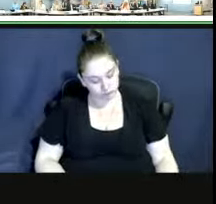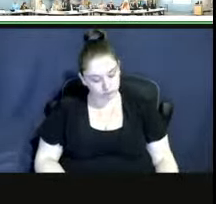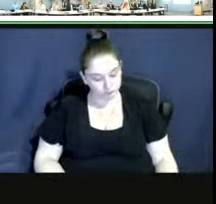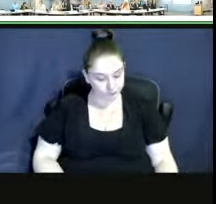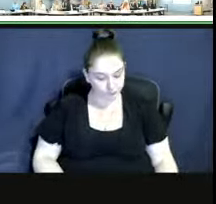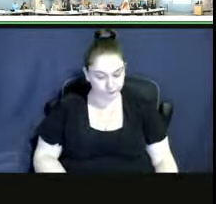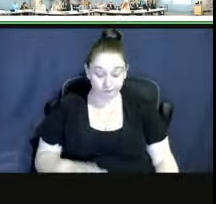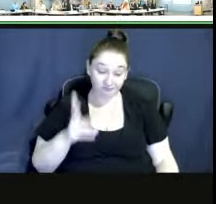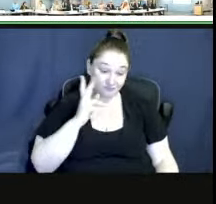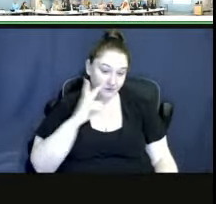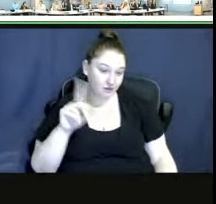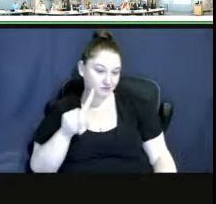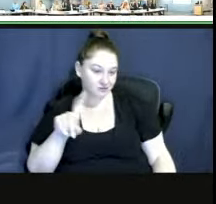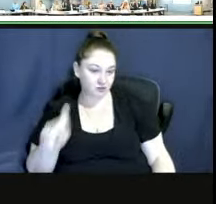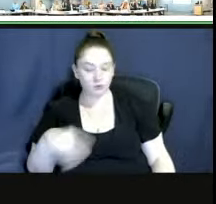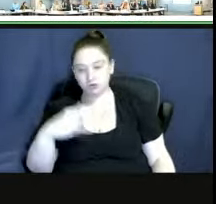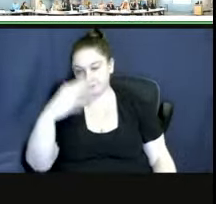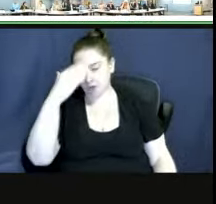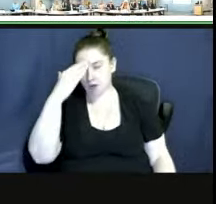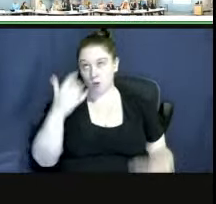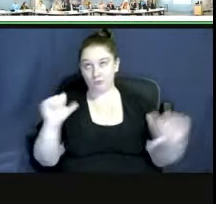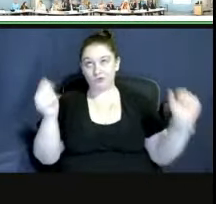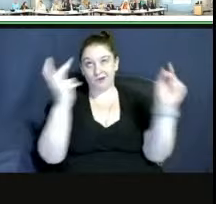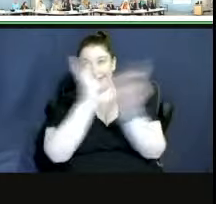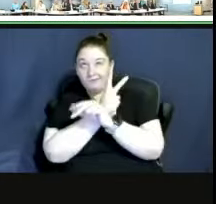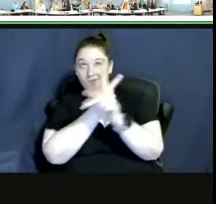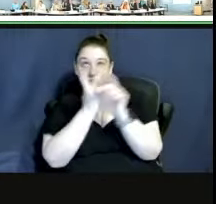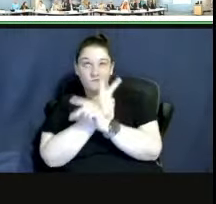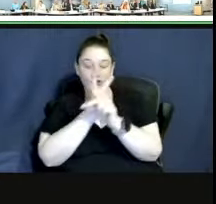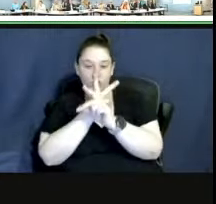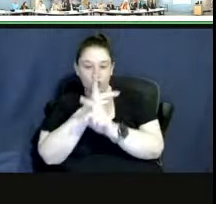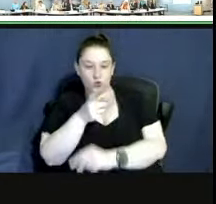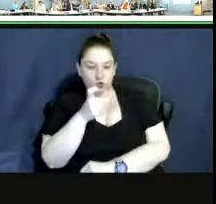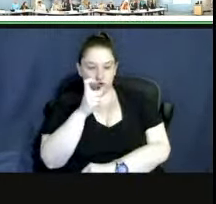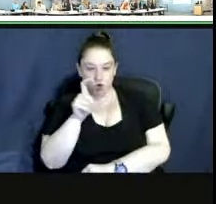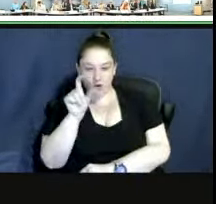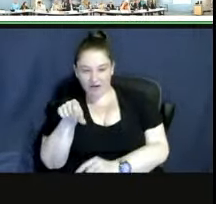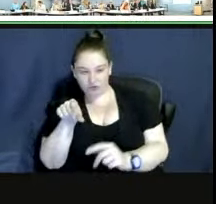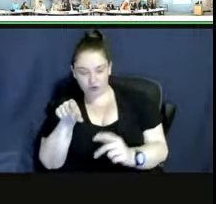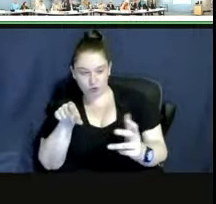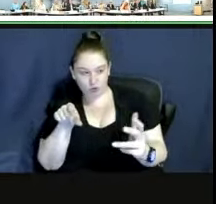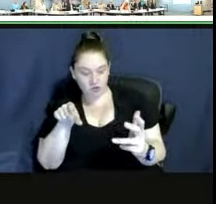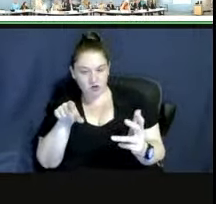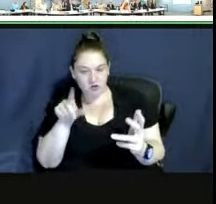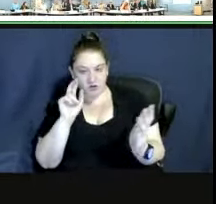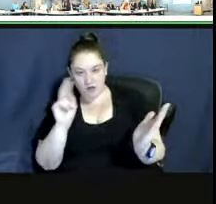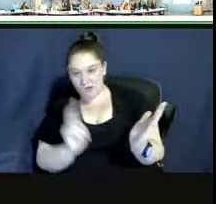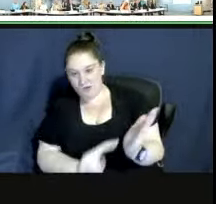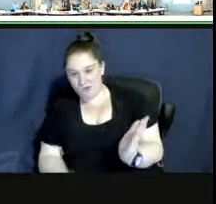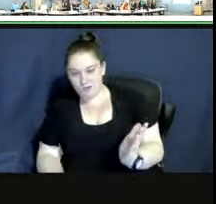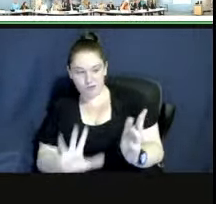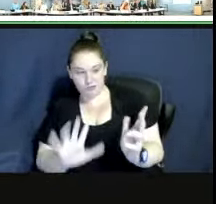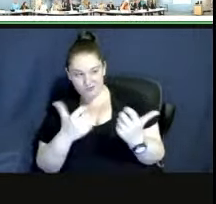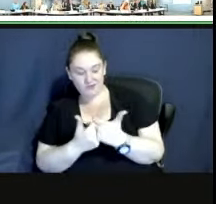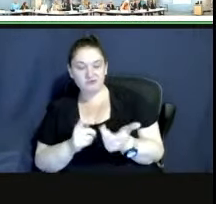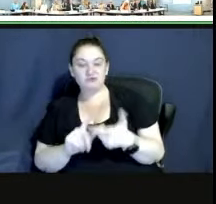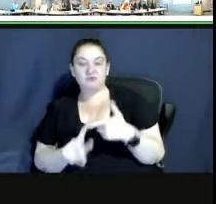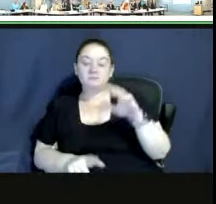I see a question. I know, I'm trying to formulate it. So I'm trying to make you not go for it. So I